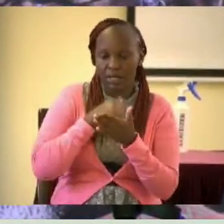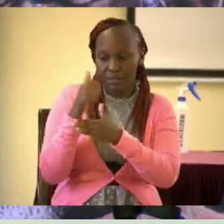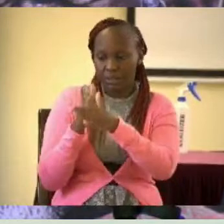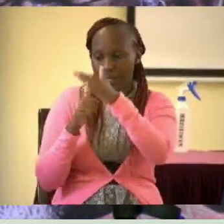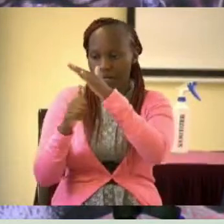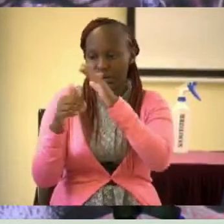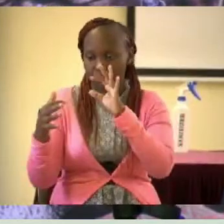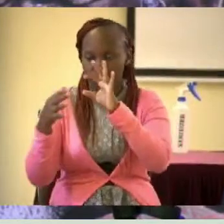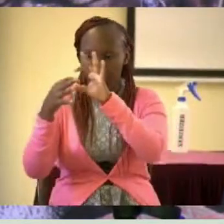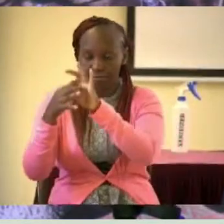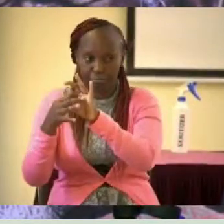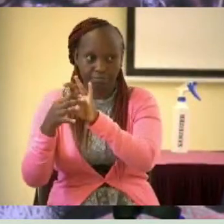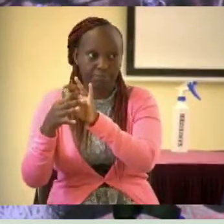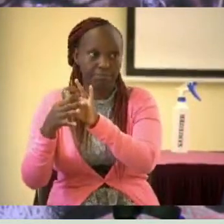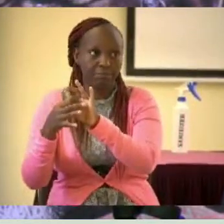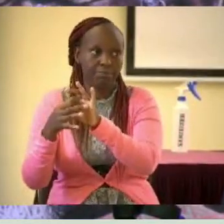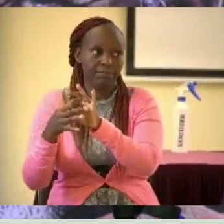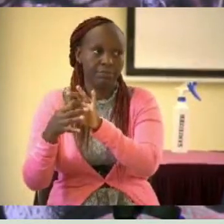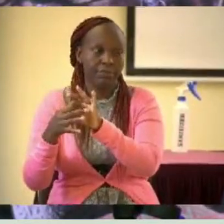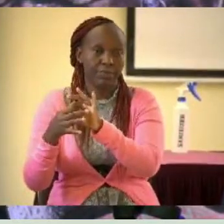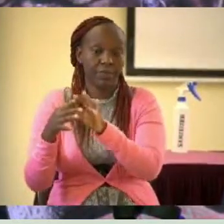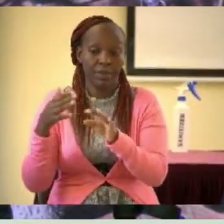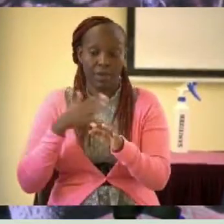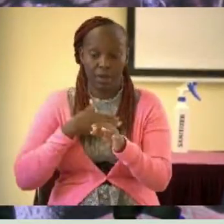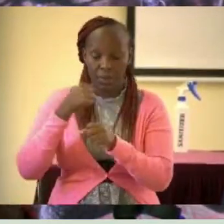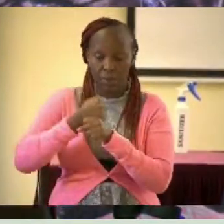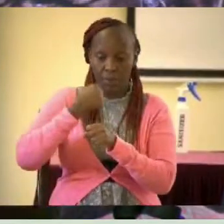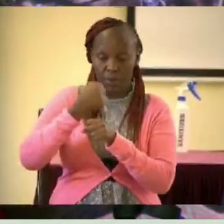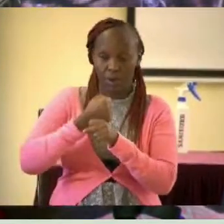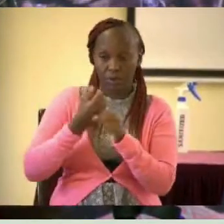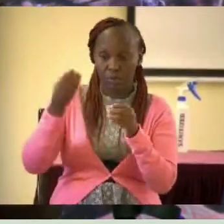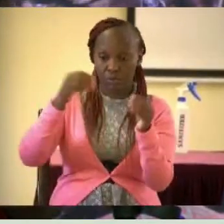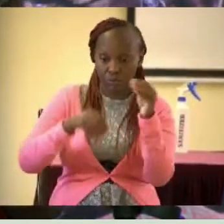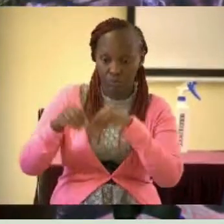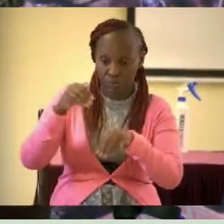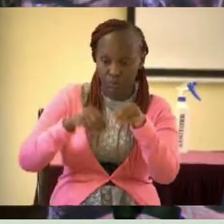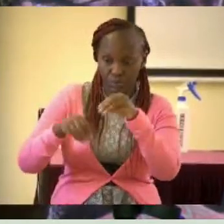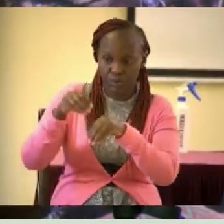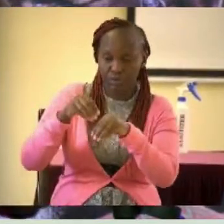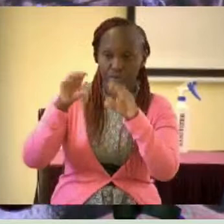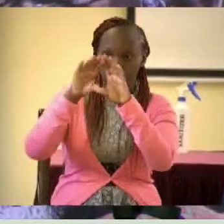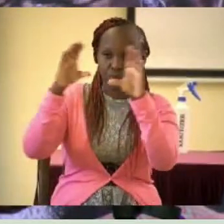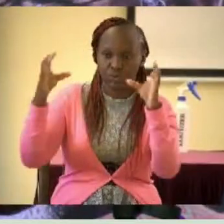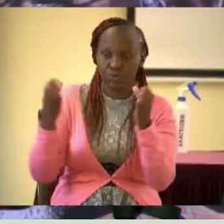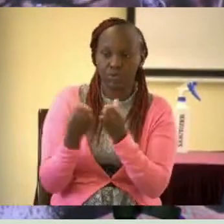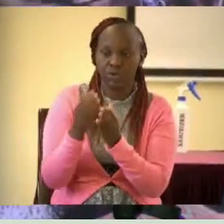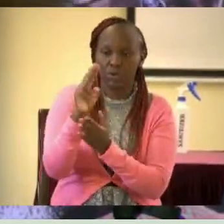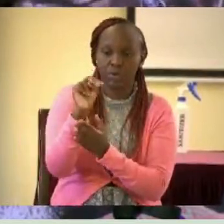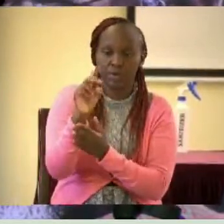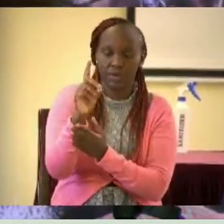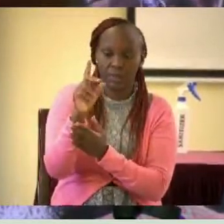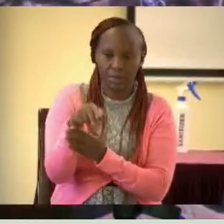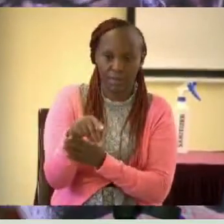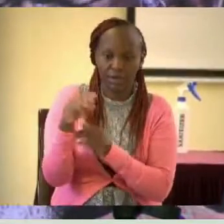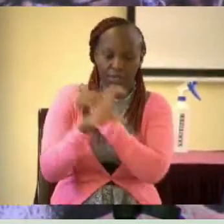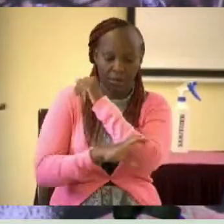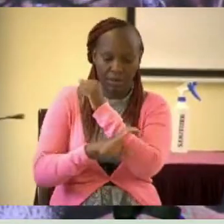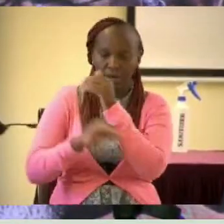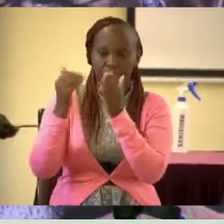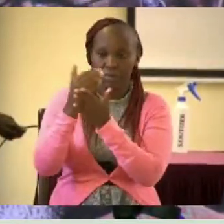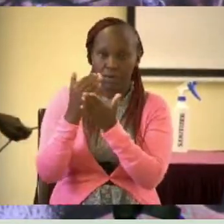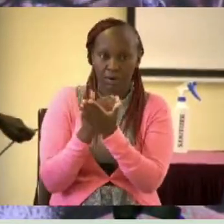solutions. So our work contributes to UNDP's country program, which also contributes